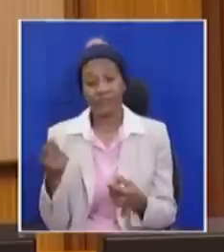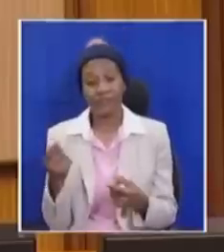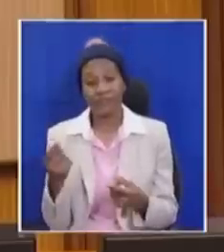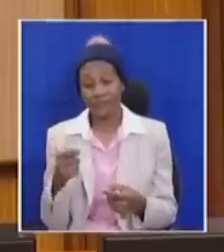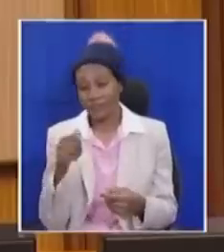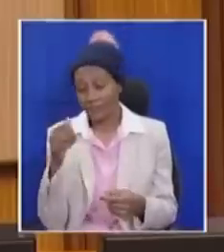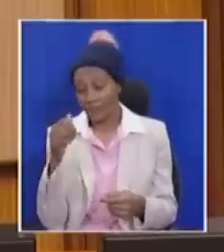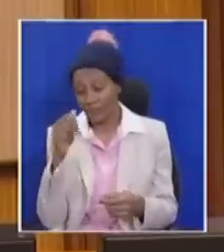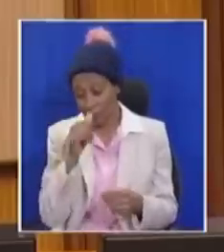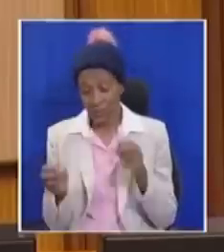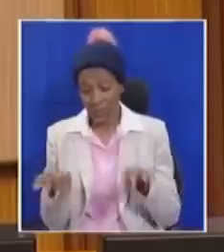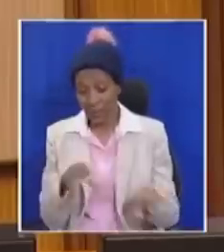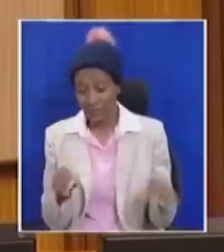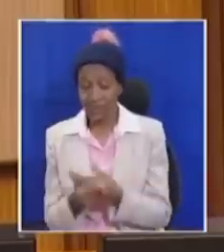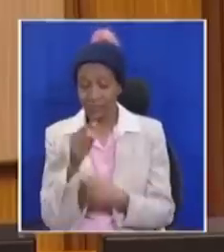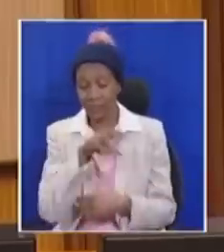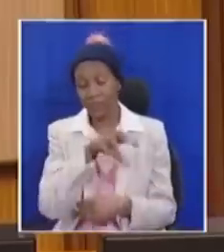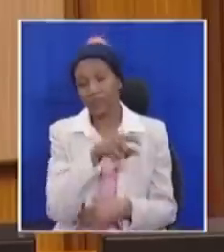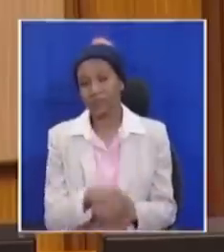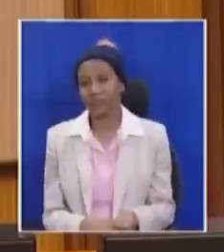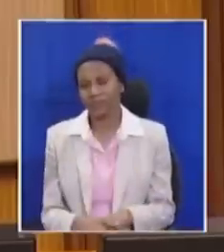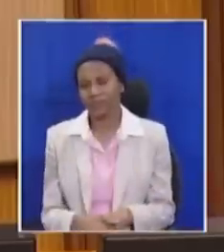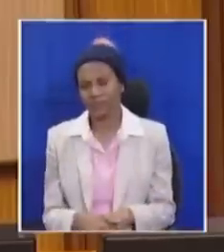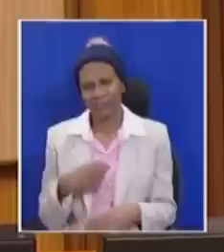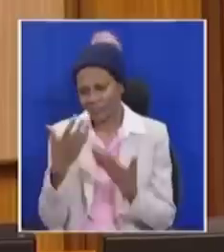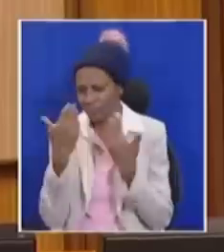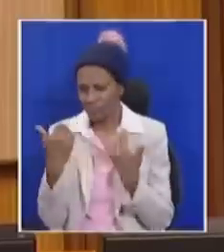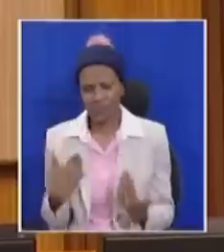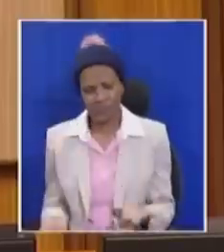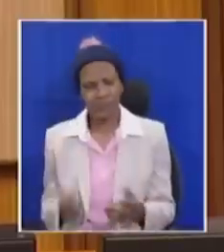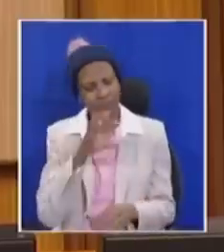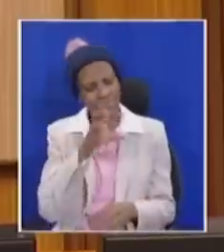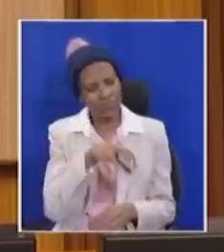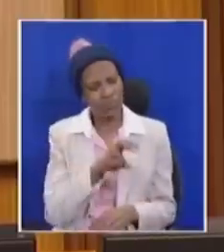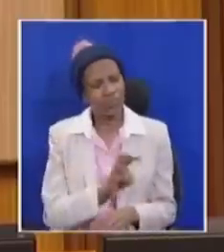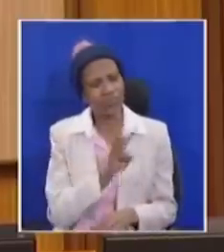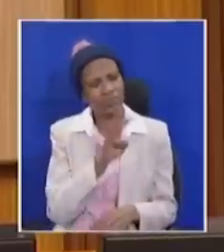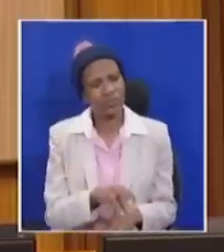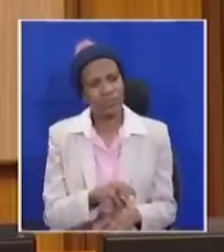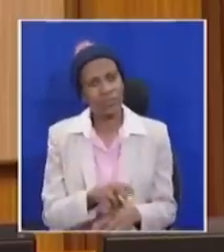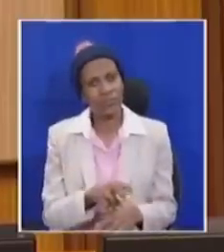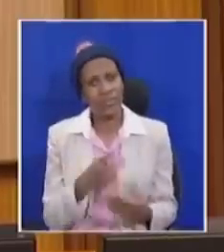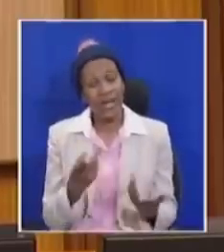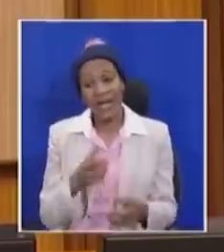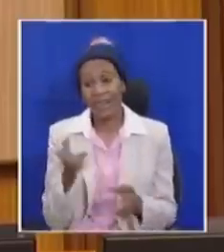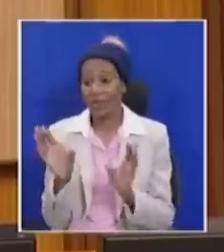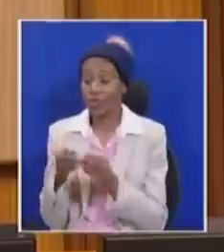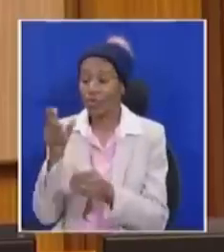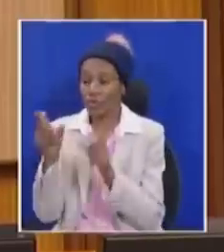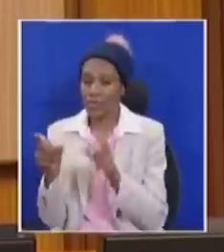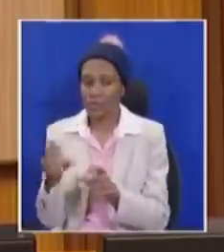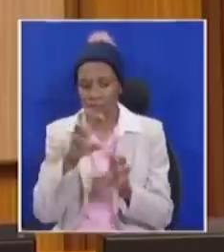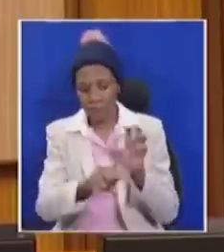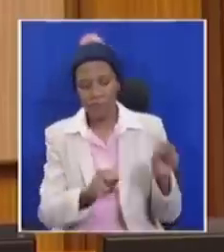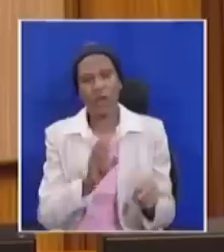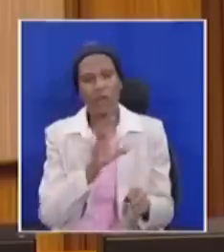What guarantees do we have that Northwest will not be handed over to another faction of thieves? By the